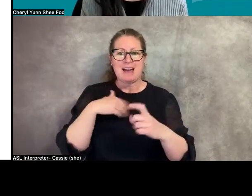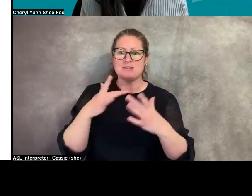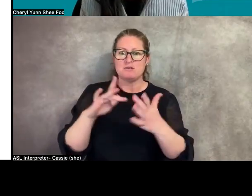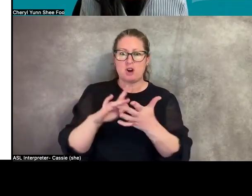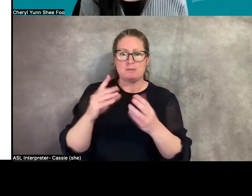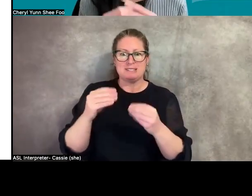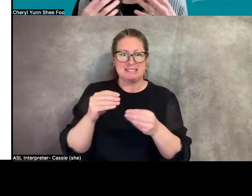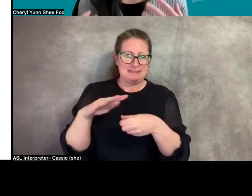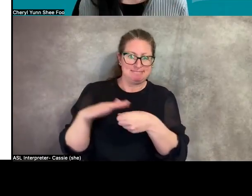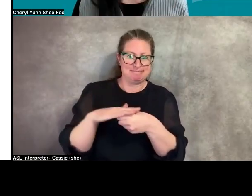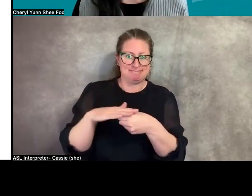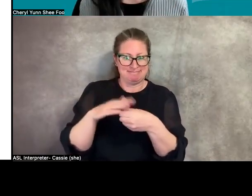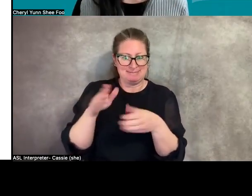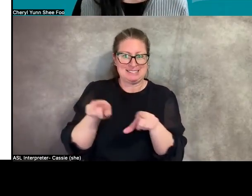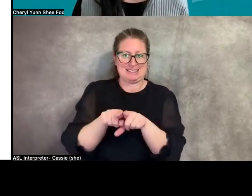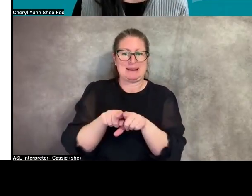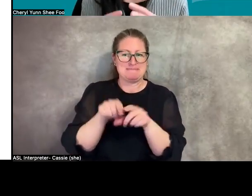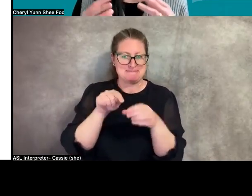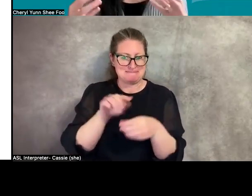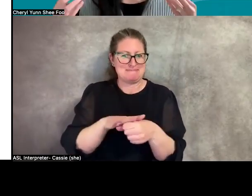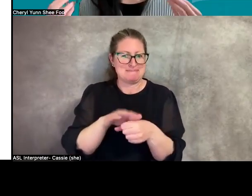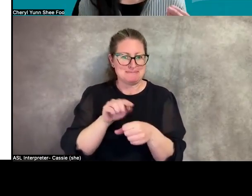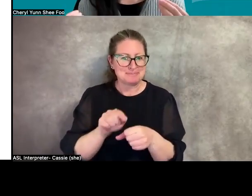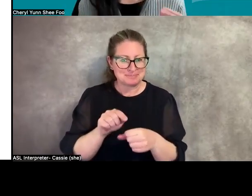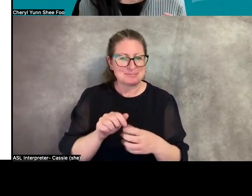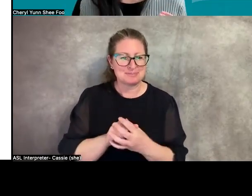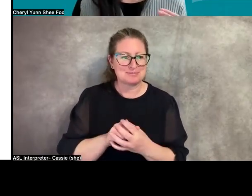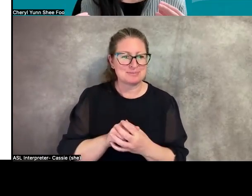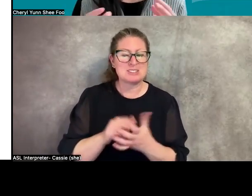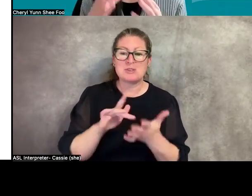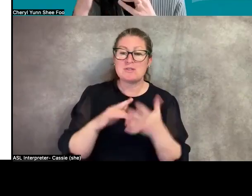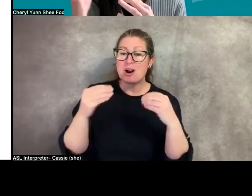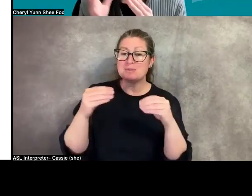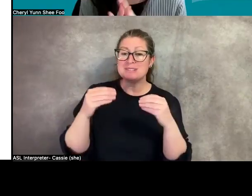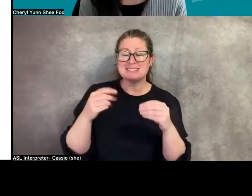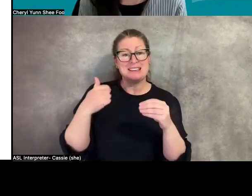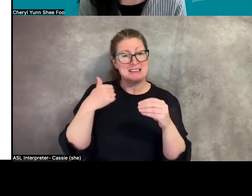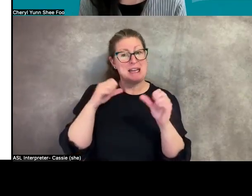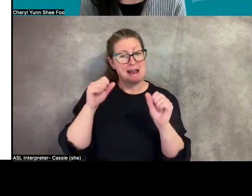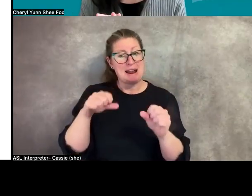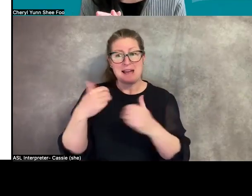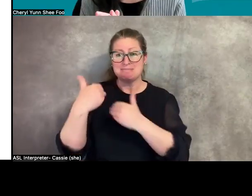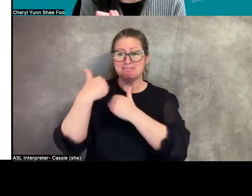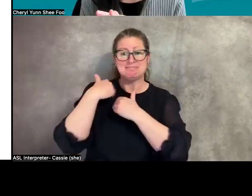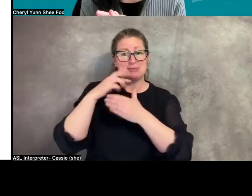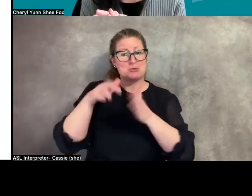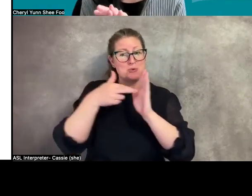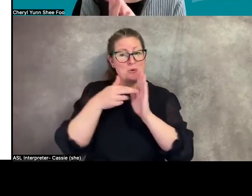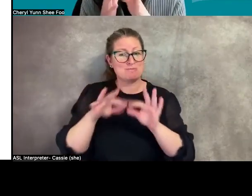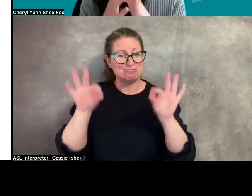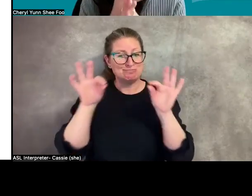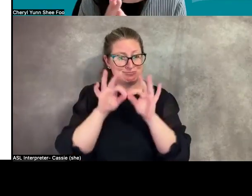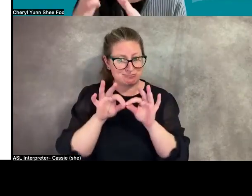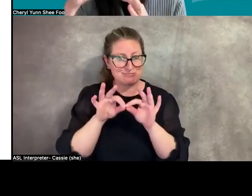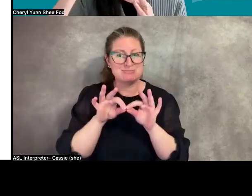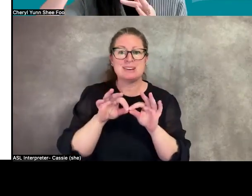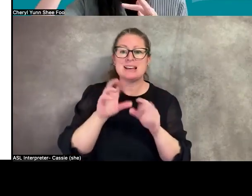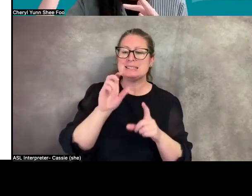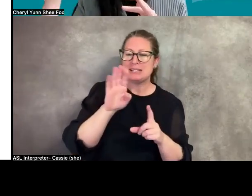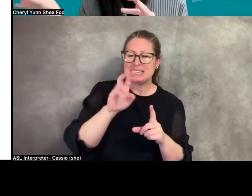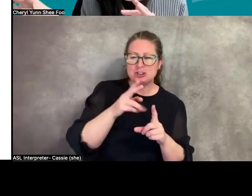pharmacy. So what do pharmacies do? They can play roles, as reported by the CBHCs, that